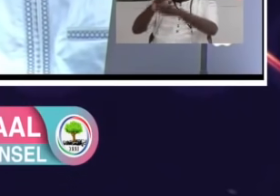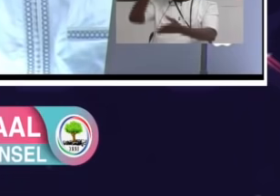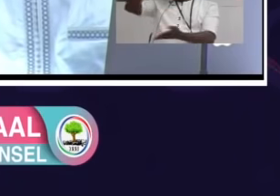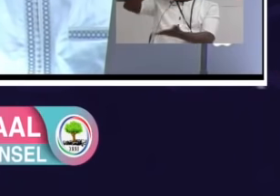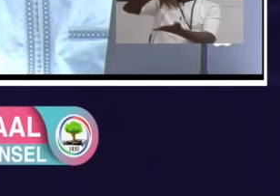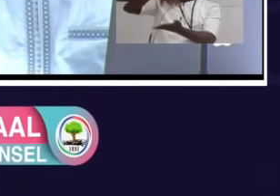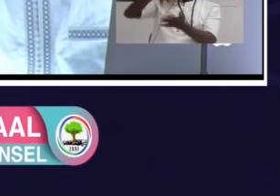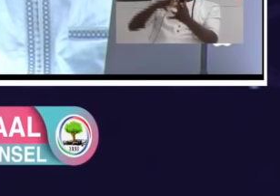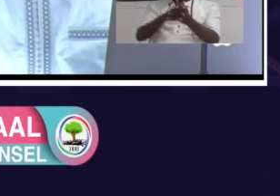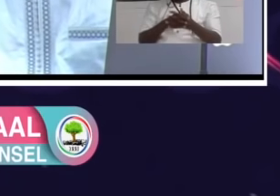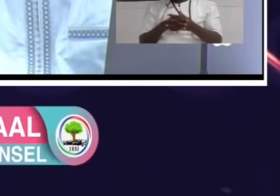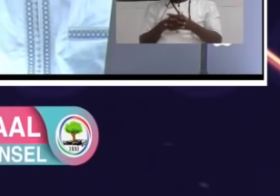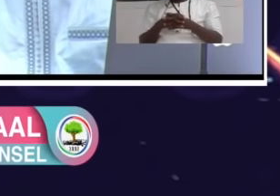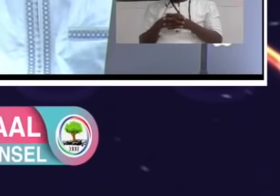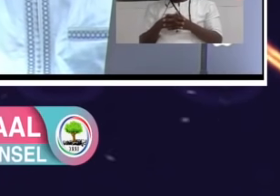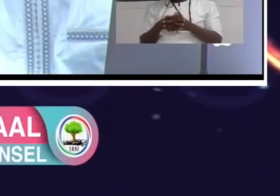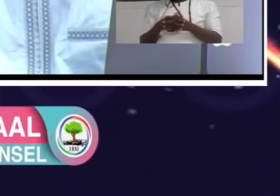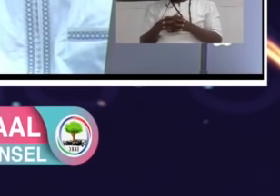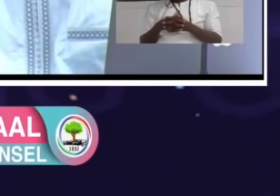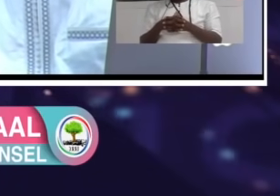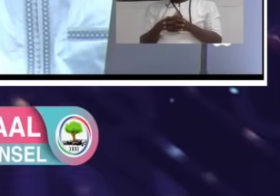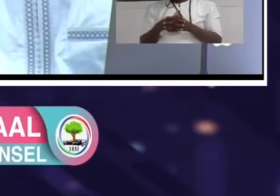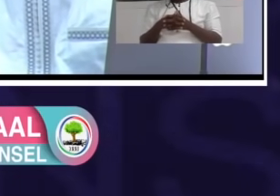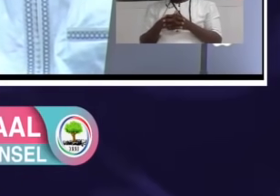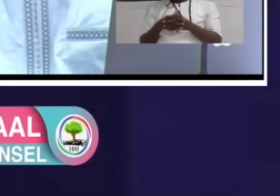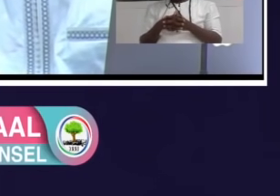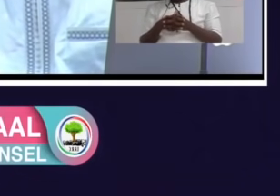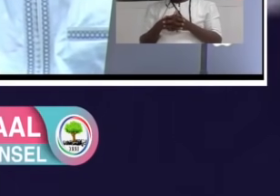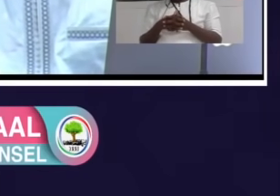group bokana ci ñi reey jirom ñetti Ghanaians nga xamne